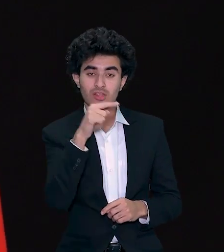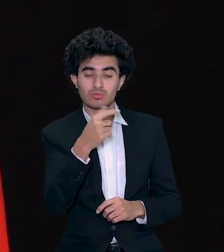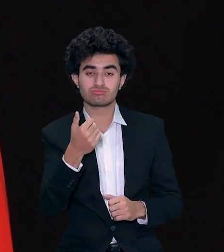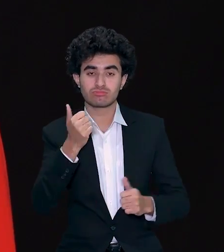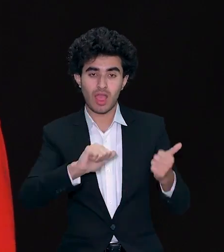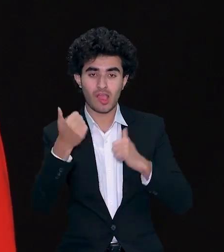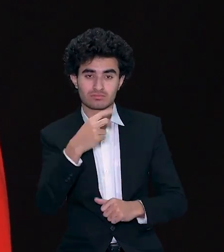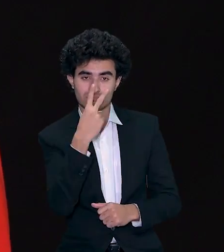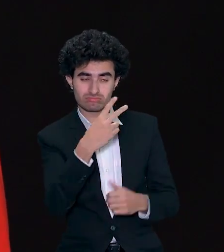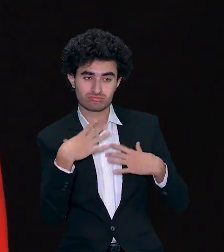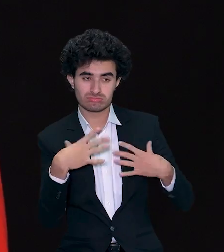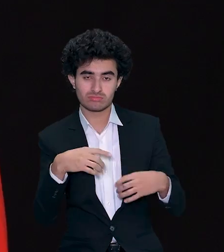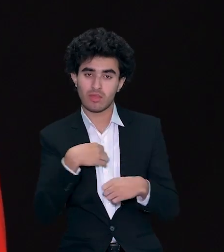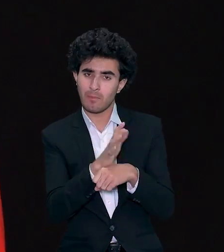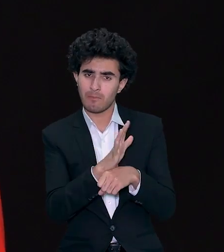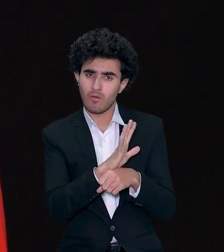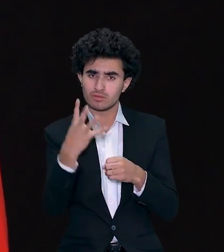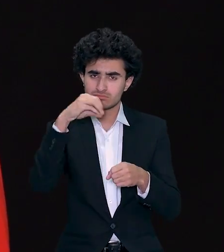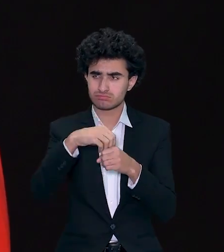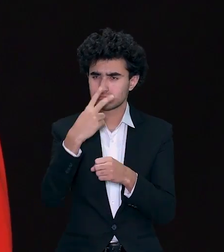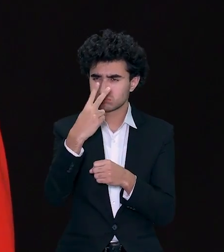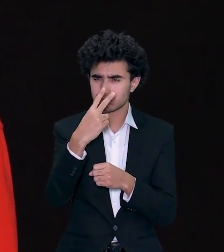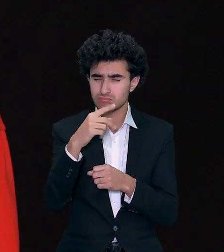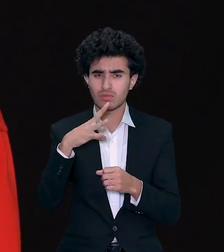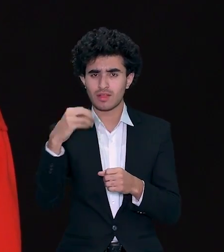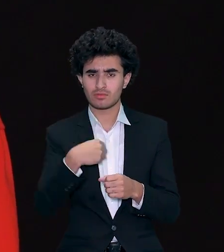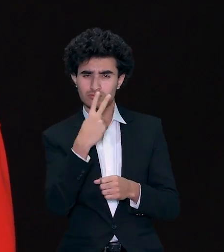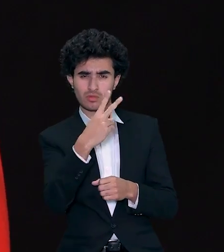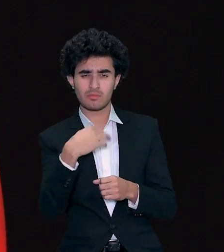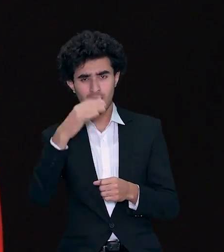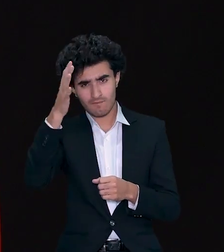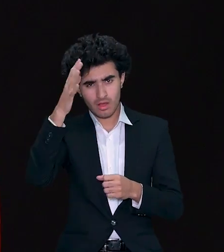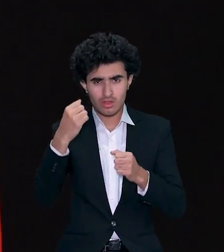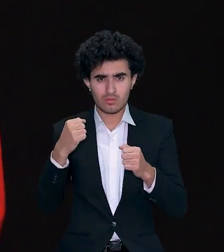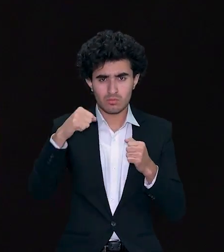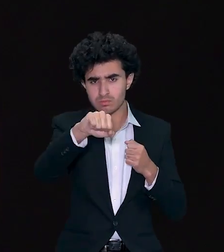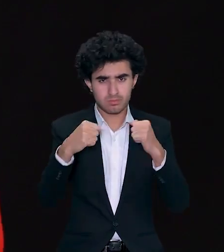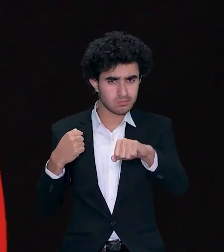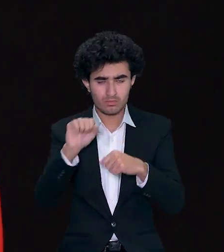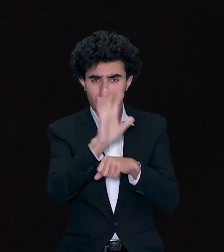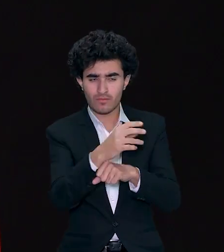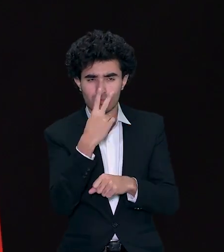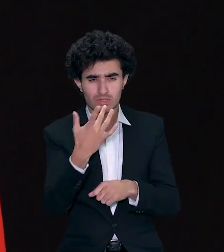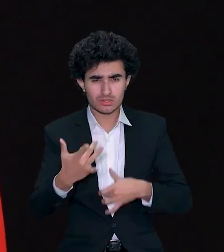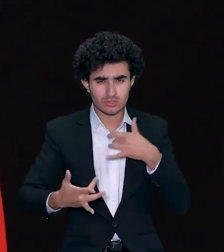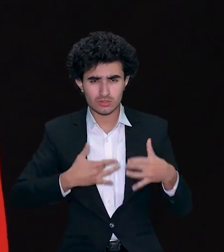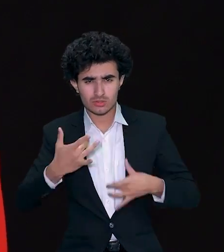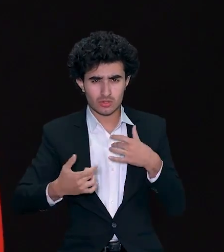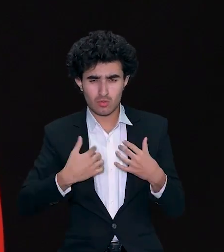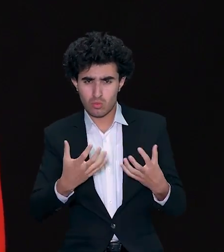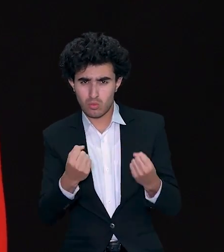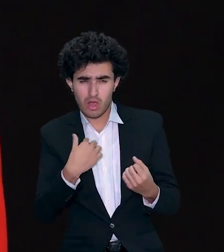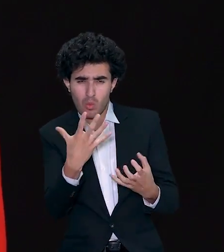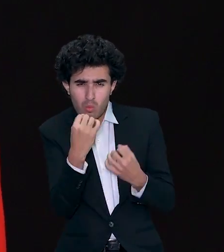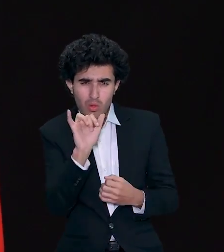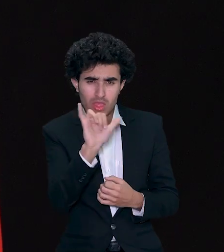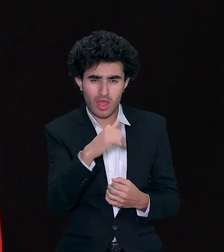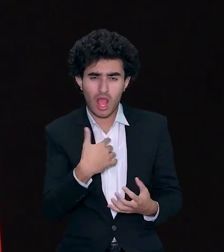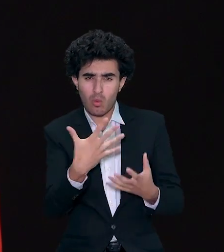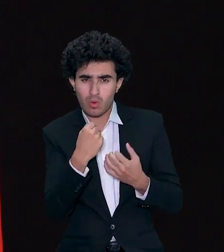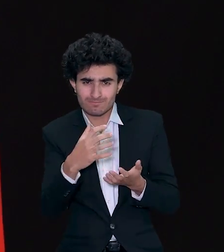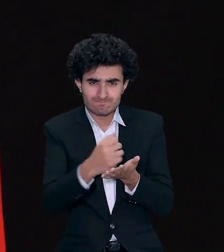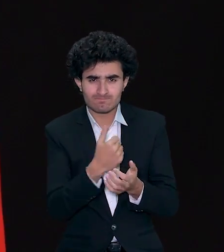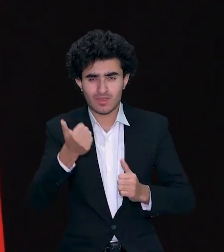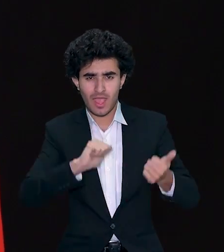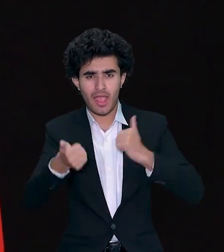I remember in the movie Zarar, I was watching my dad during his fight scene, and I just stood there in awe about how much I wanted to be that. Like